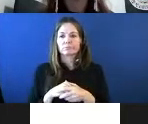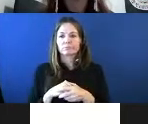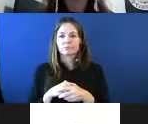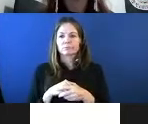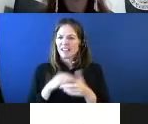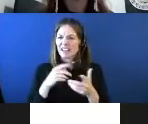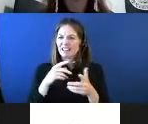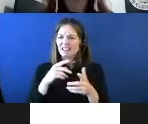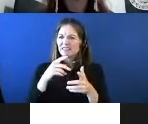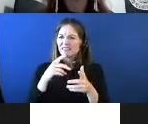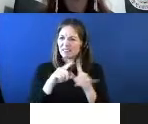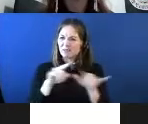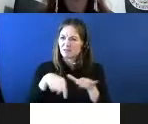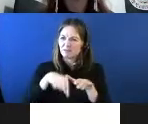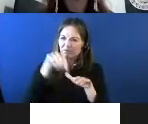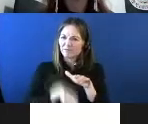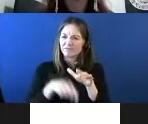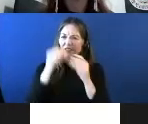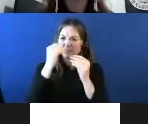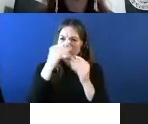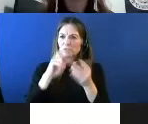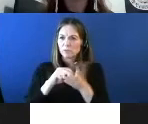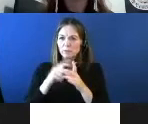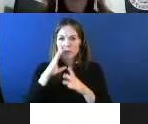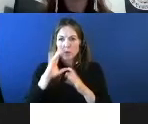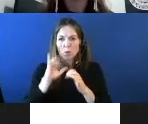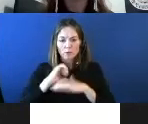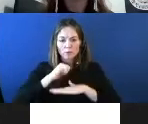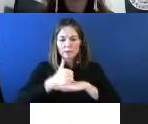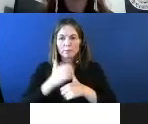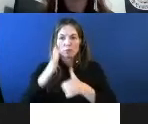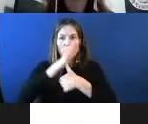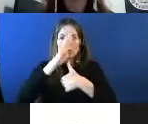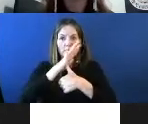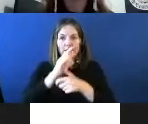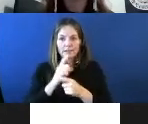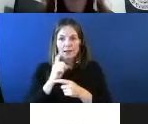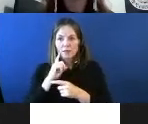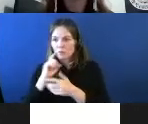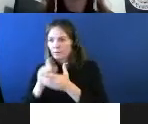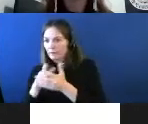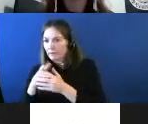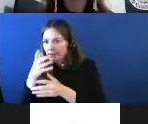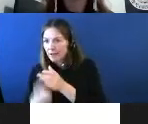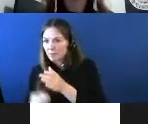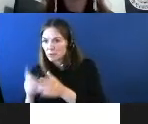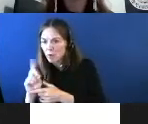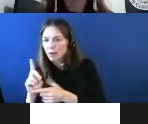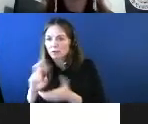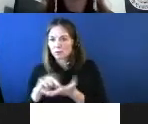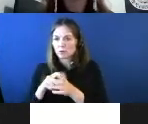that can inform us to set priorities and examine gaps in where Indigenous